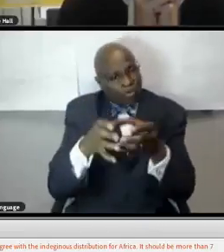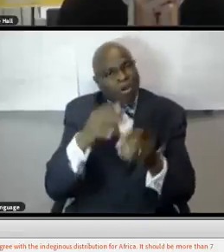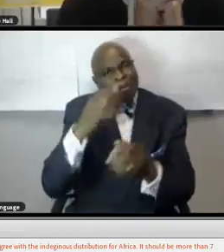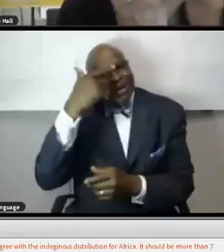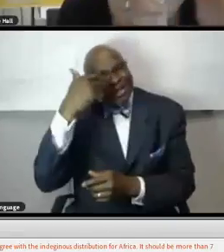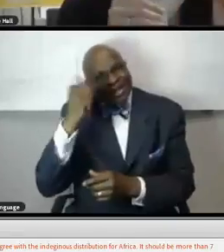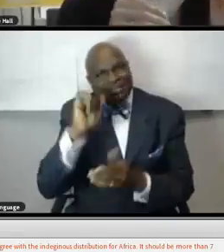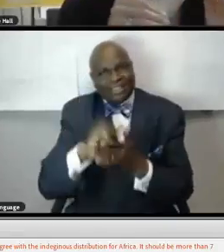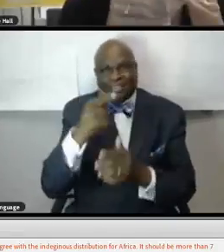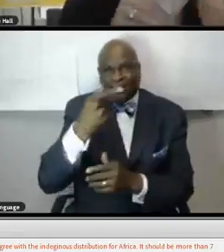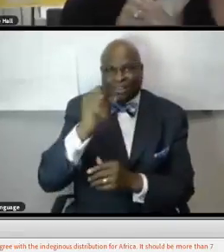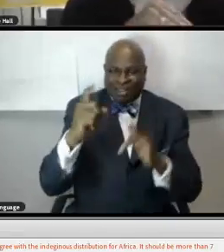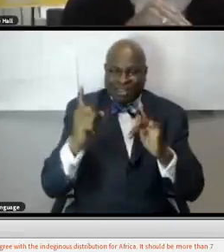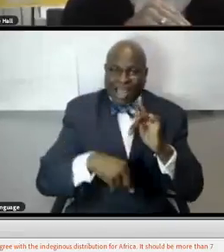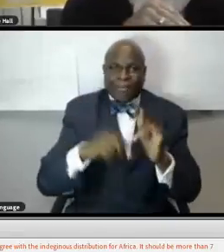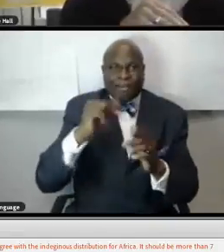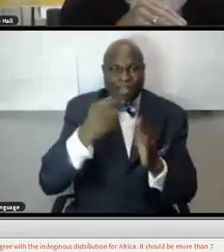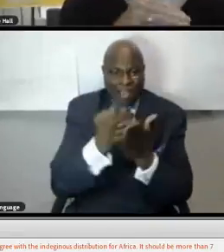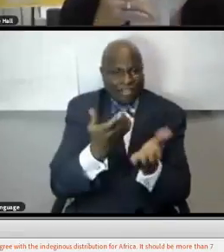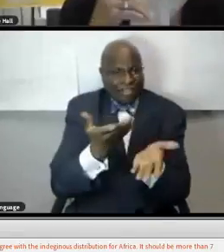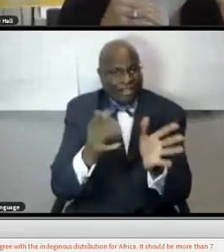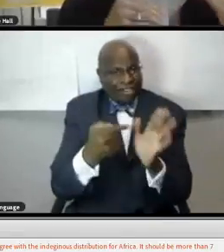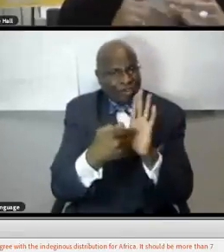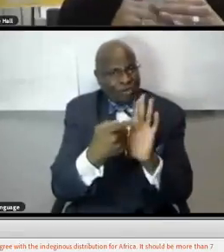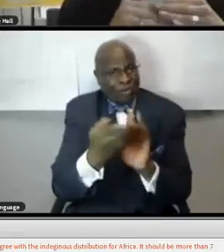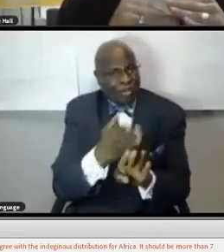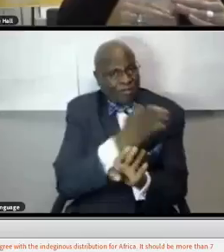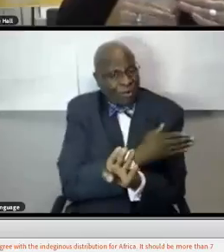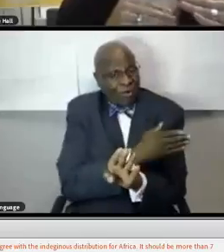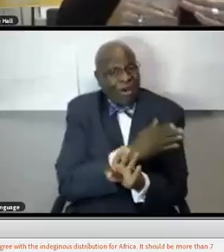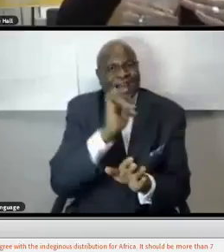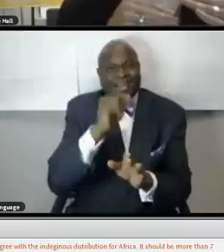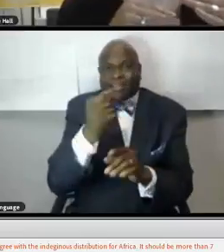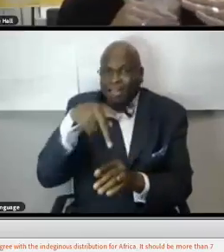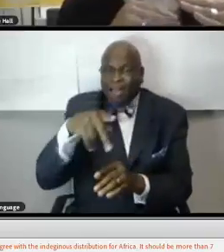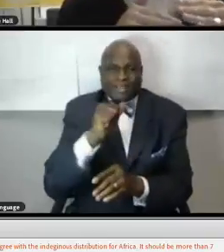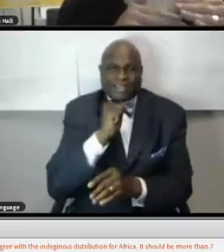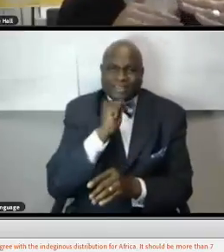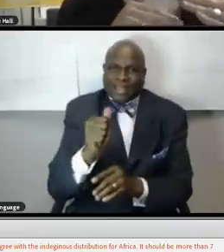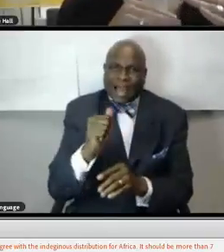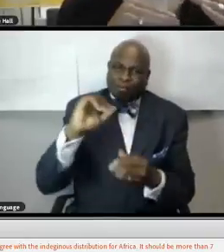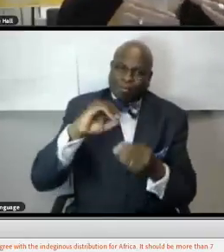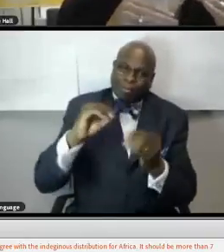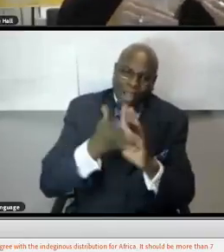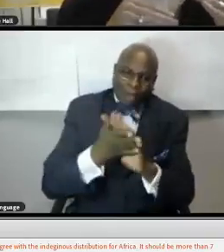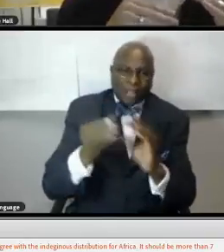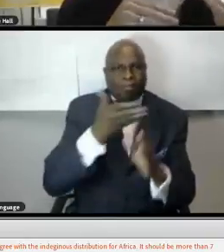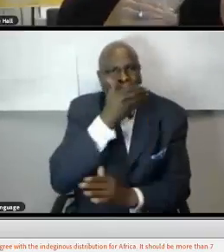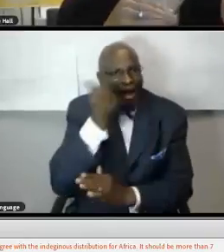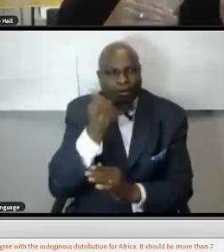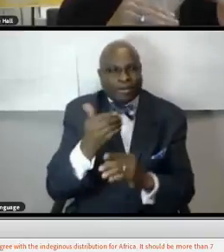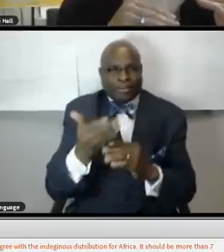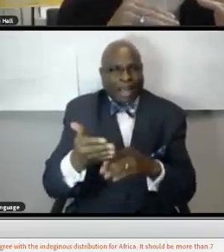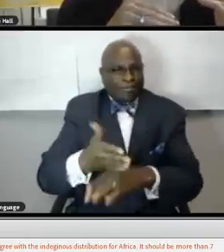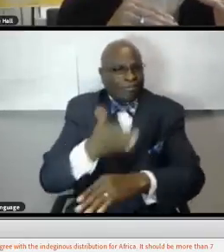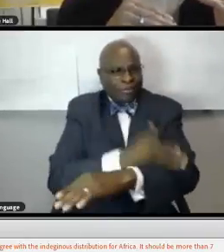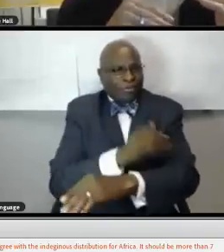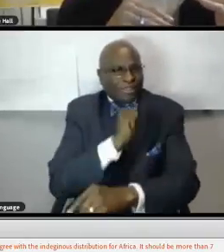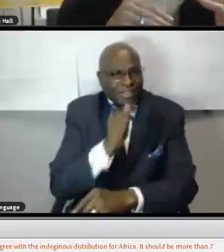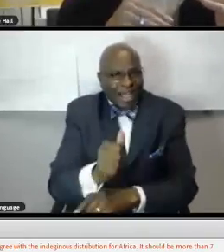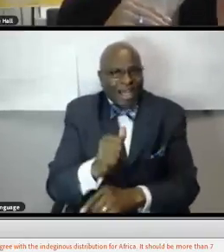this gap, the evidence that I showed you earlier, because the gap is not closing, or poverty rates